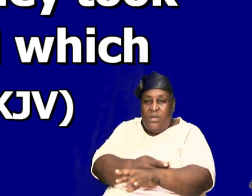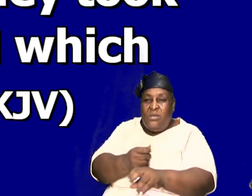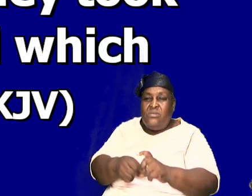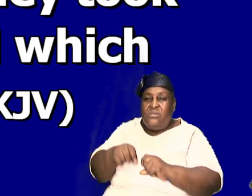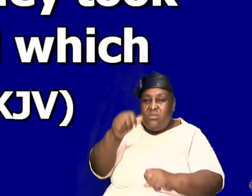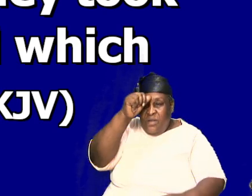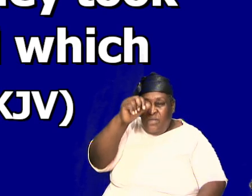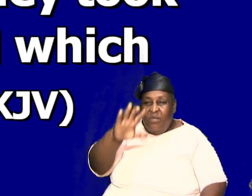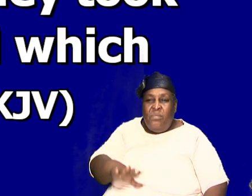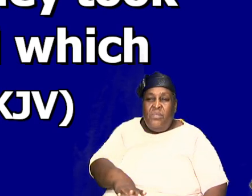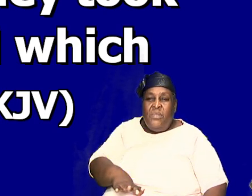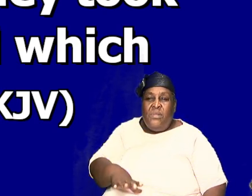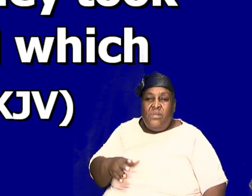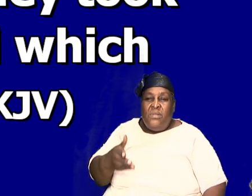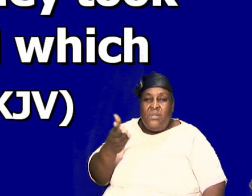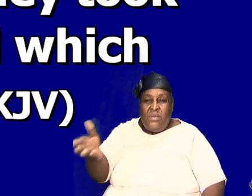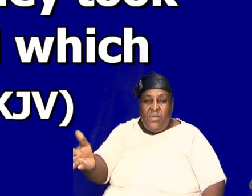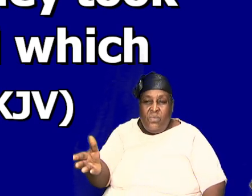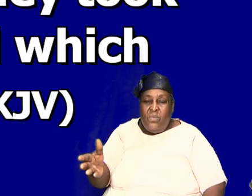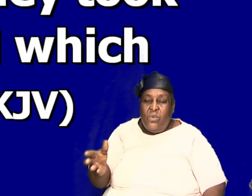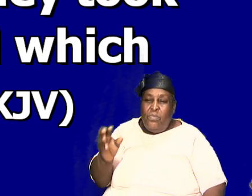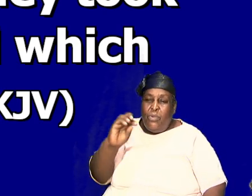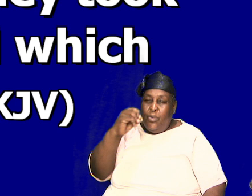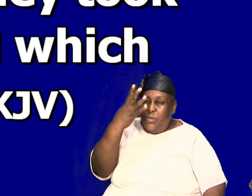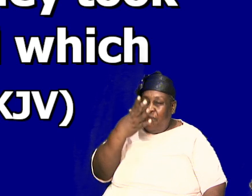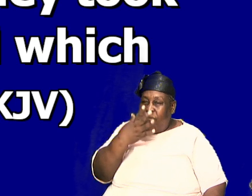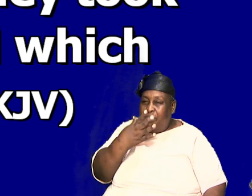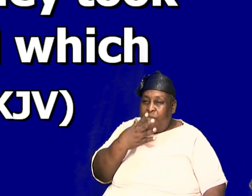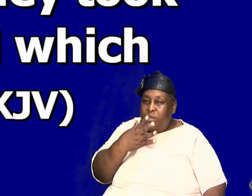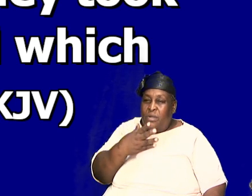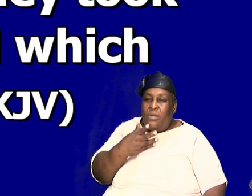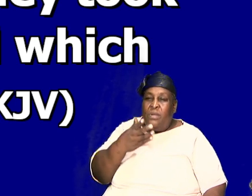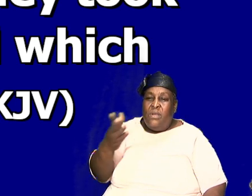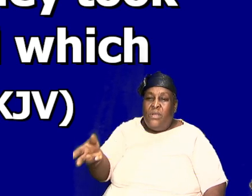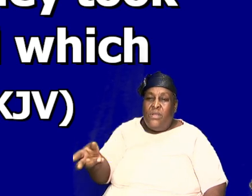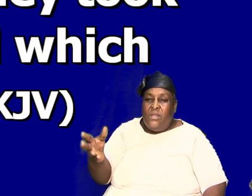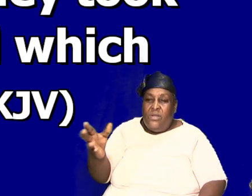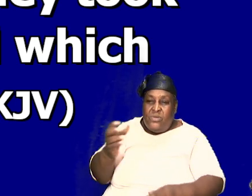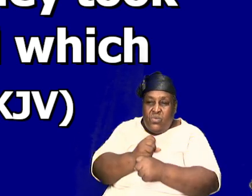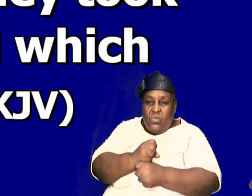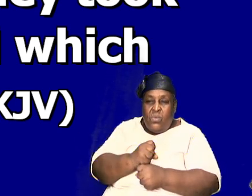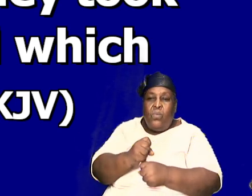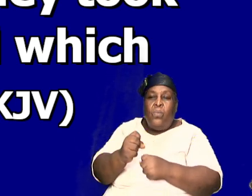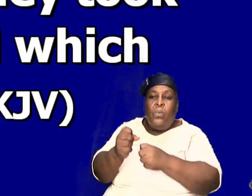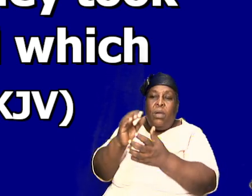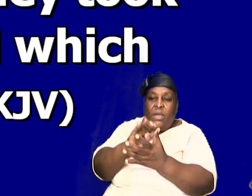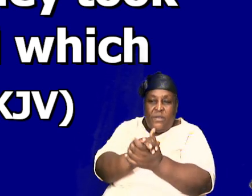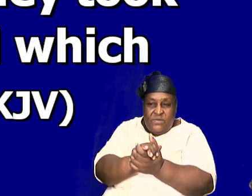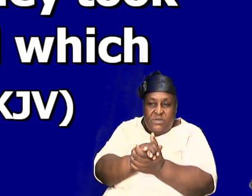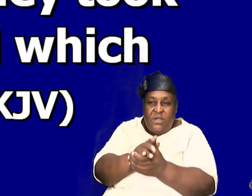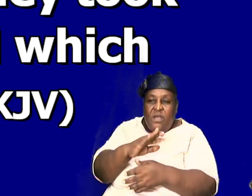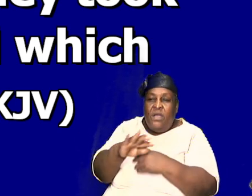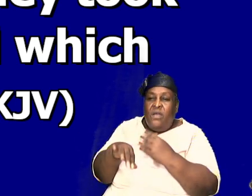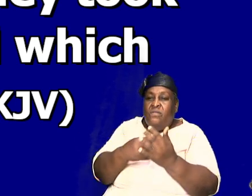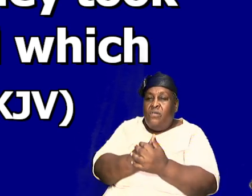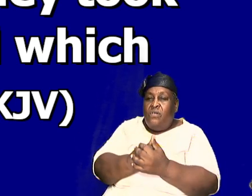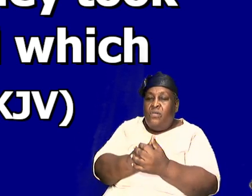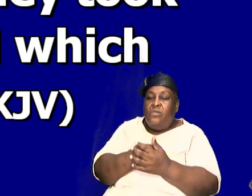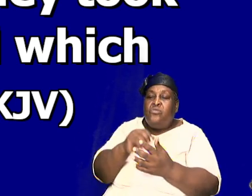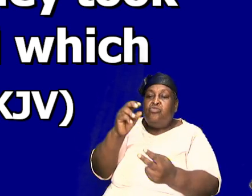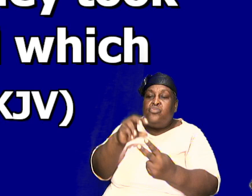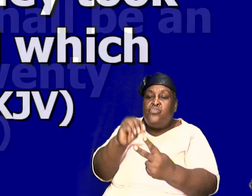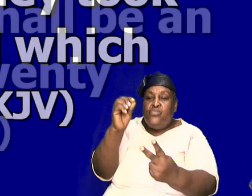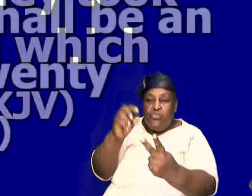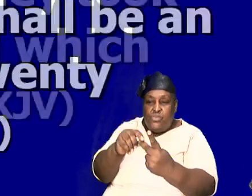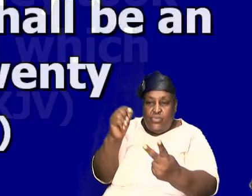saw the daughters of men that they were here, and they took them wives of all which they could.